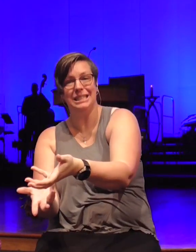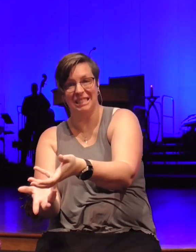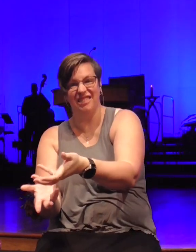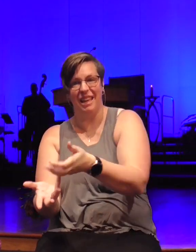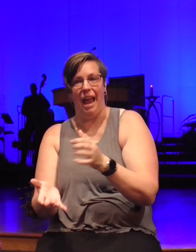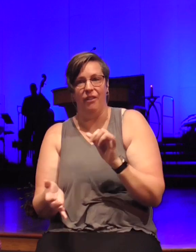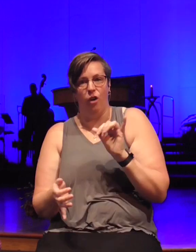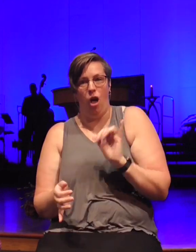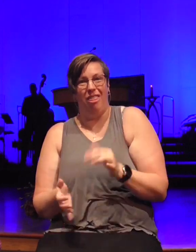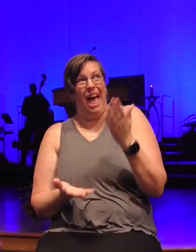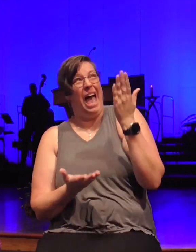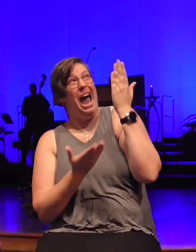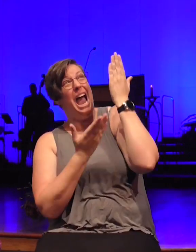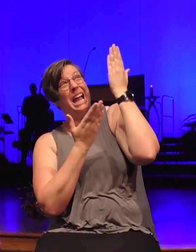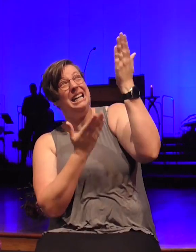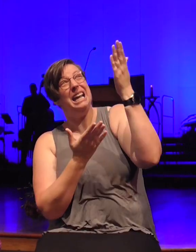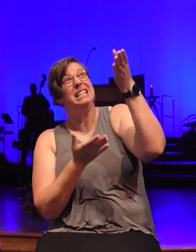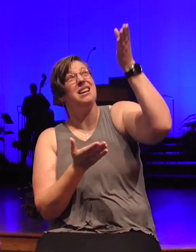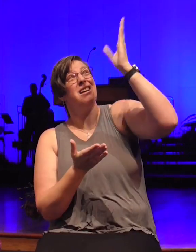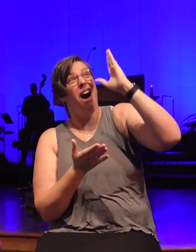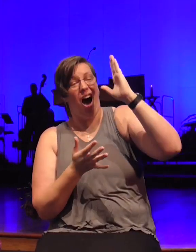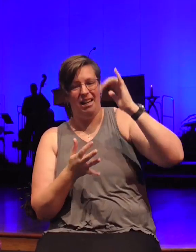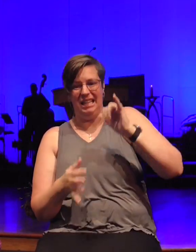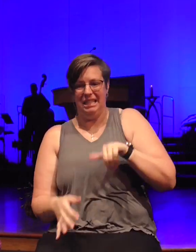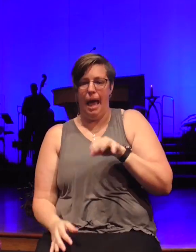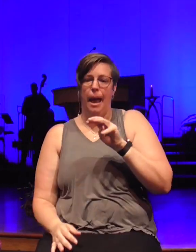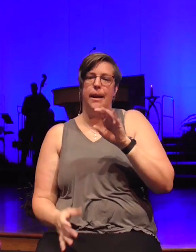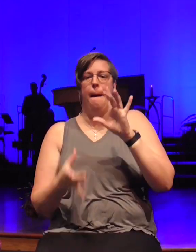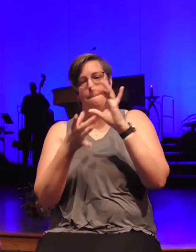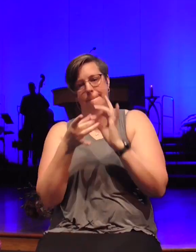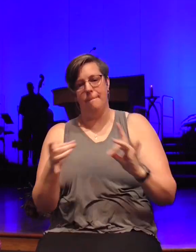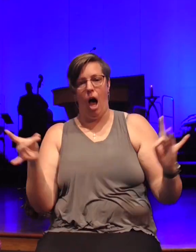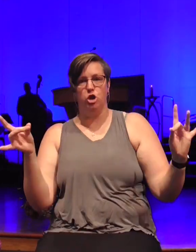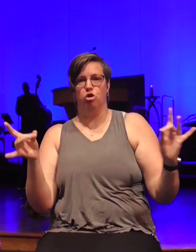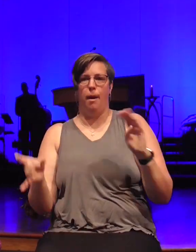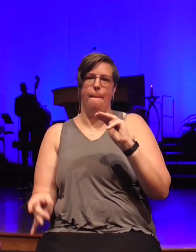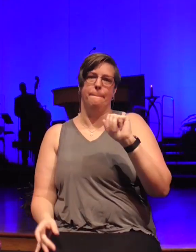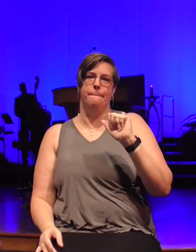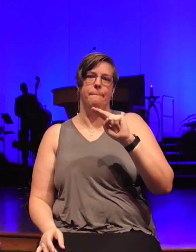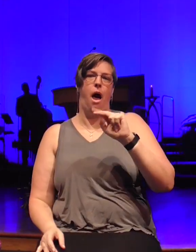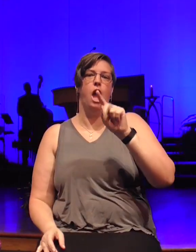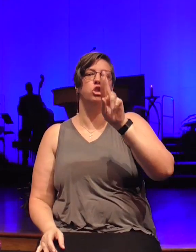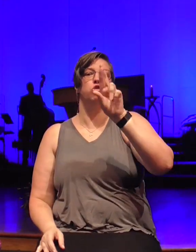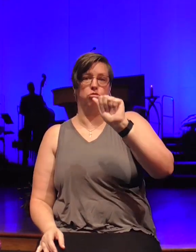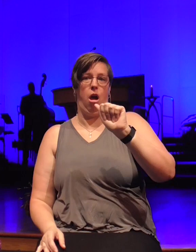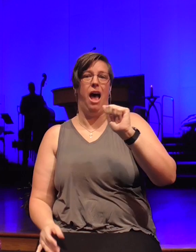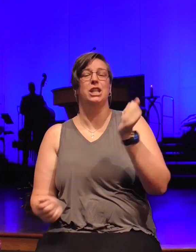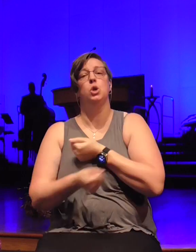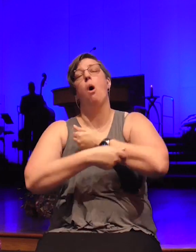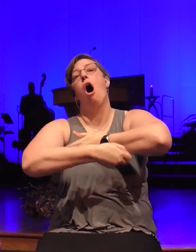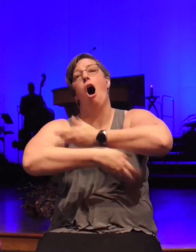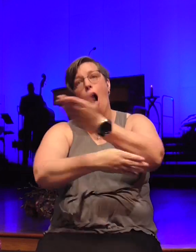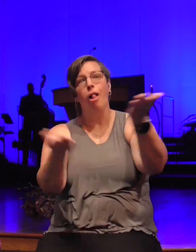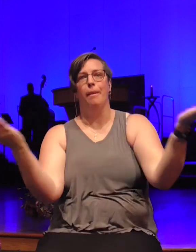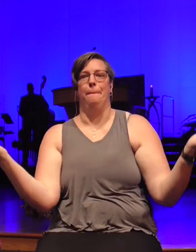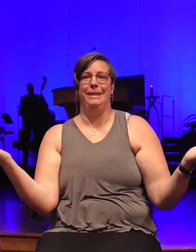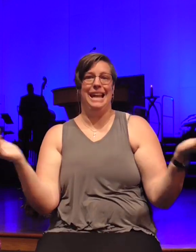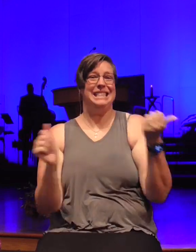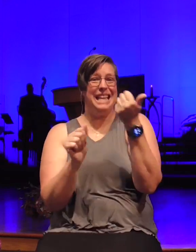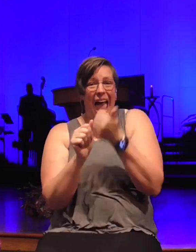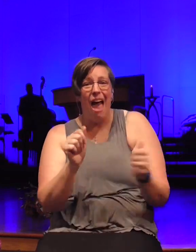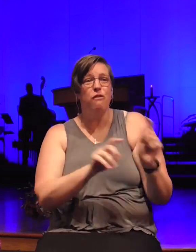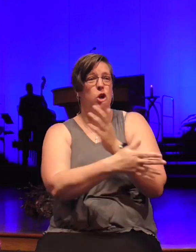God is this mantra unto all beings everywhere, unto